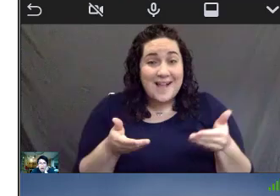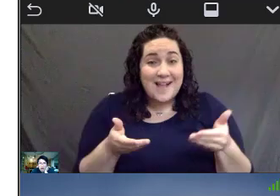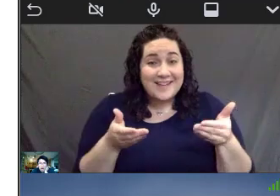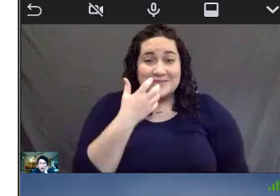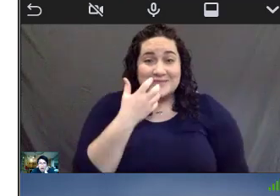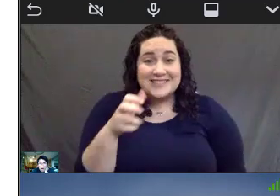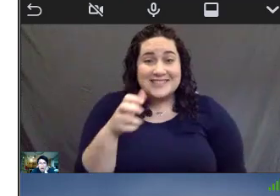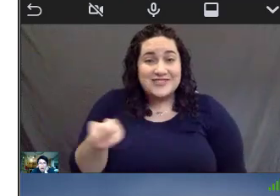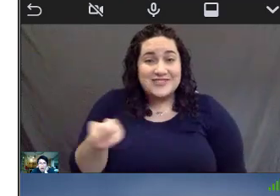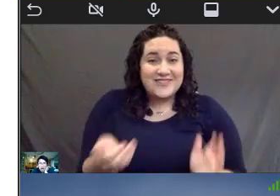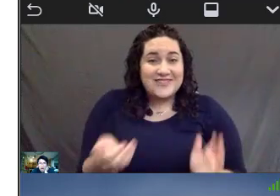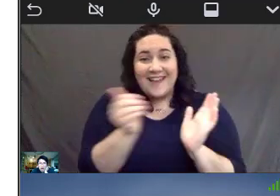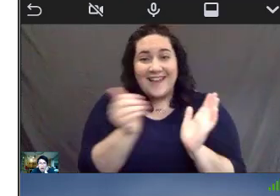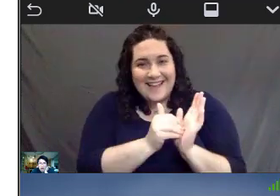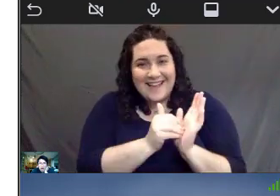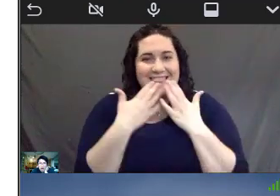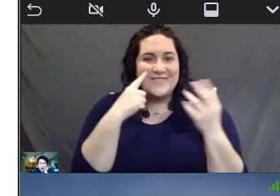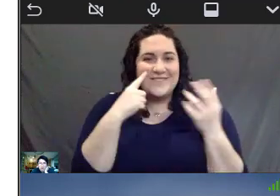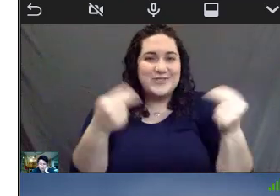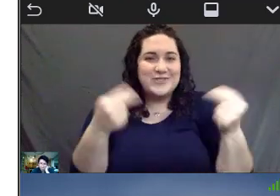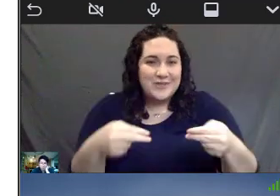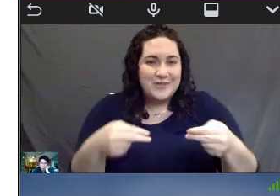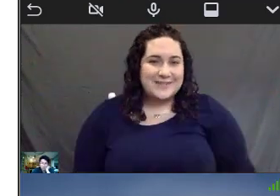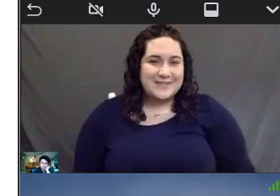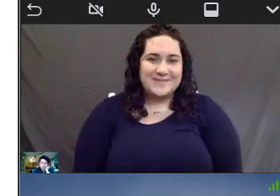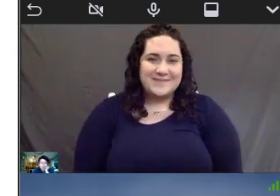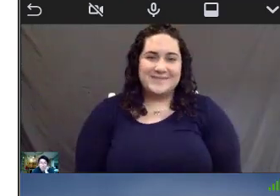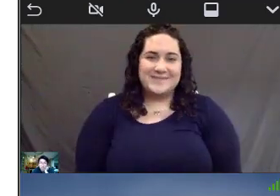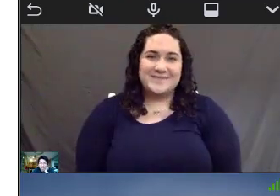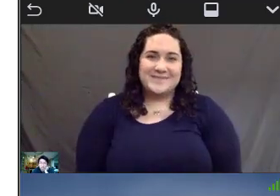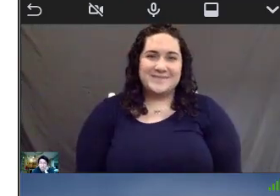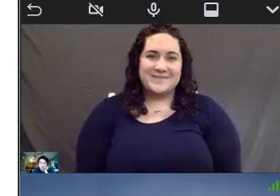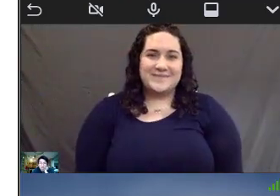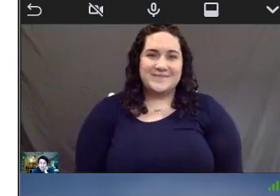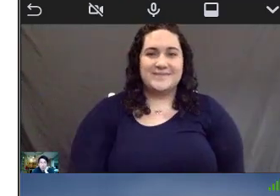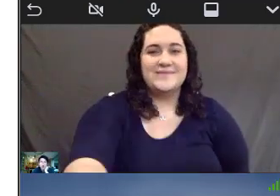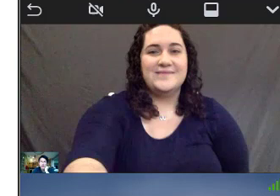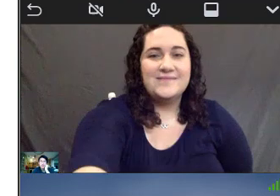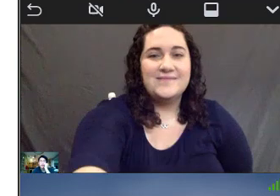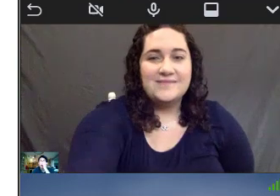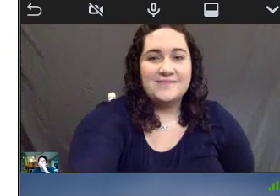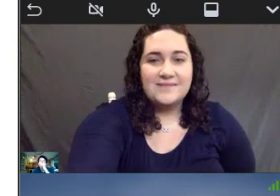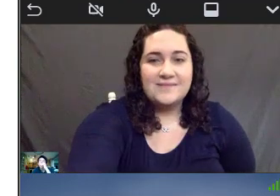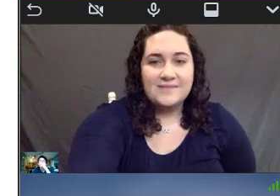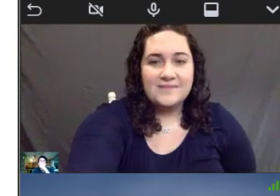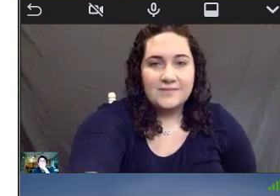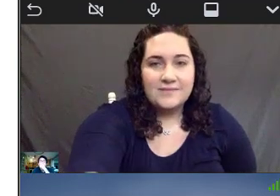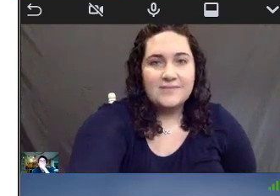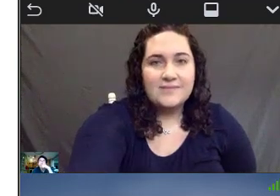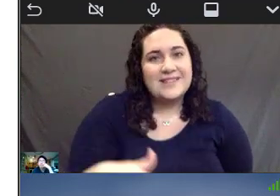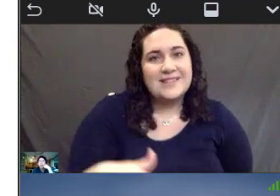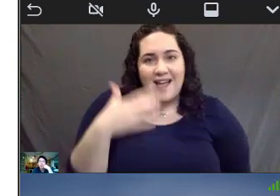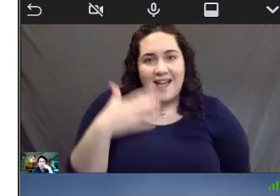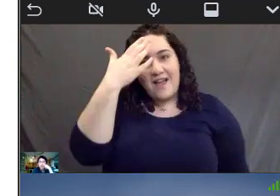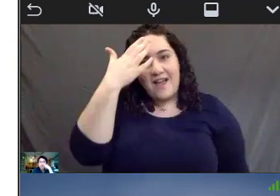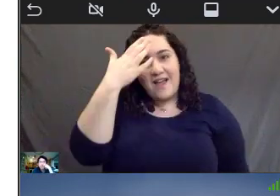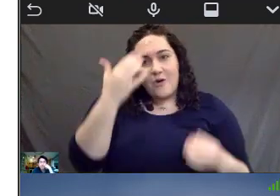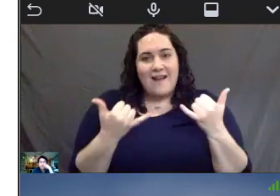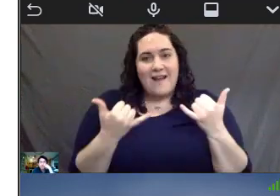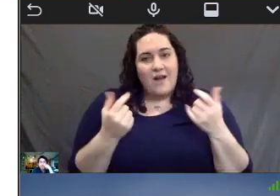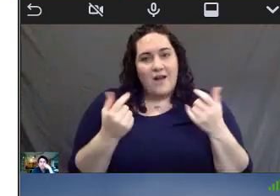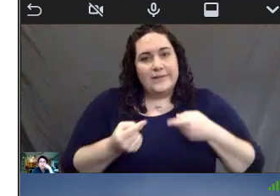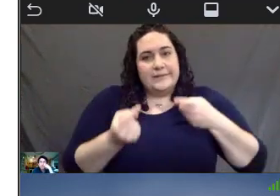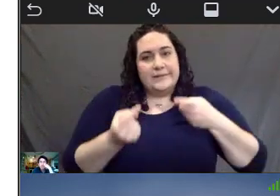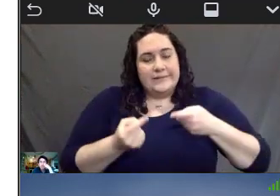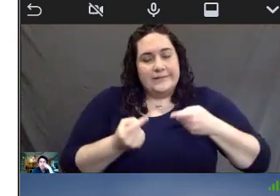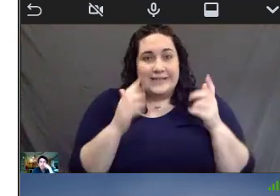all being here. It's obviously very difficult circumstances right now. I hope that everyone is doing well. It looks like we have 30 people